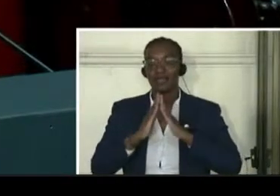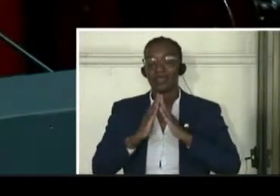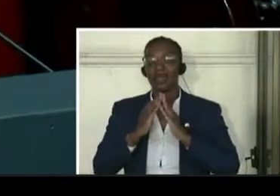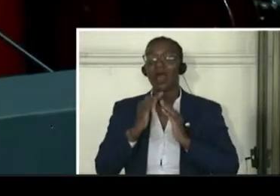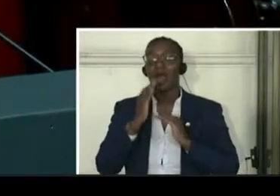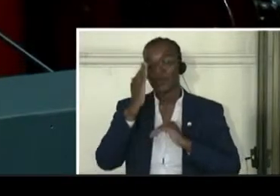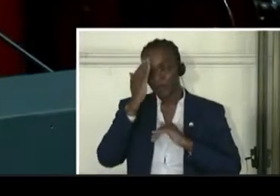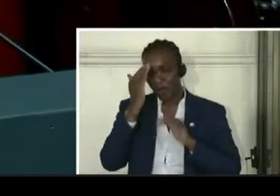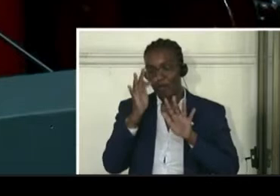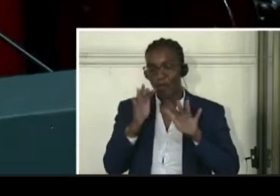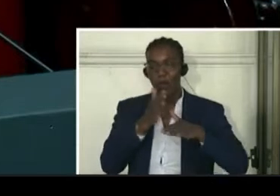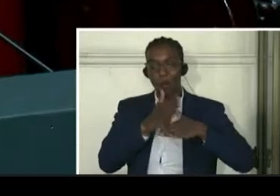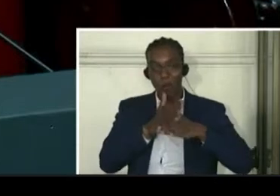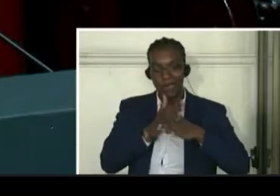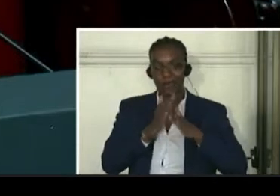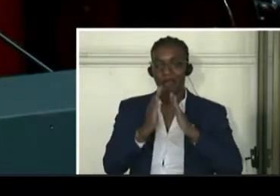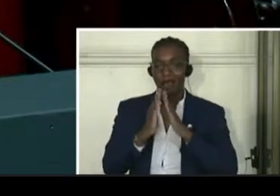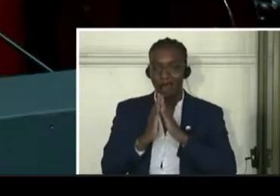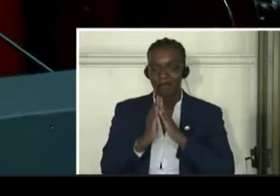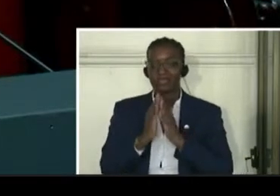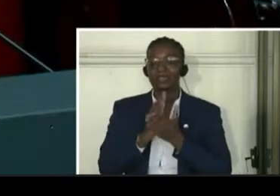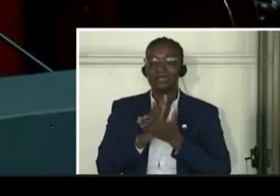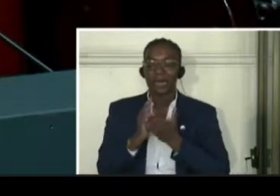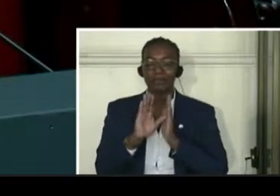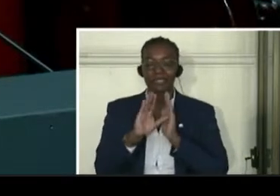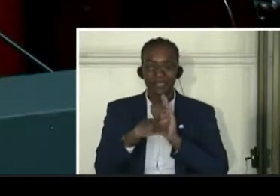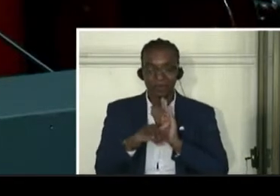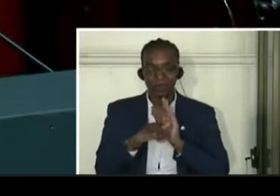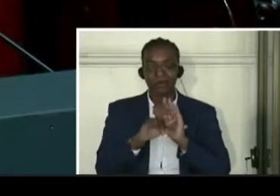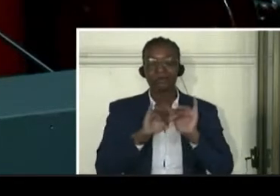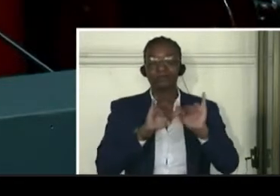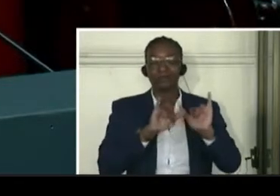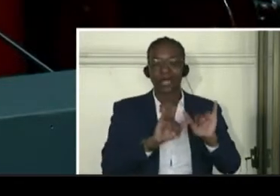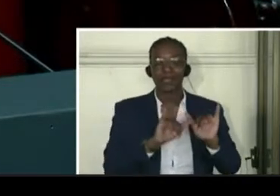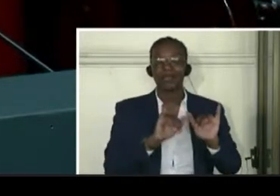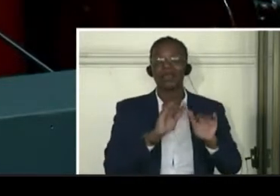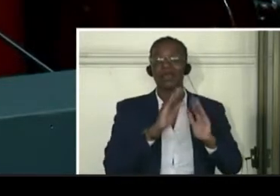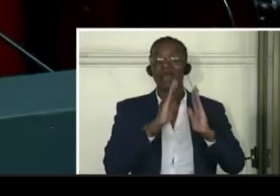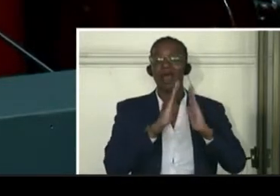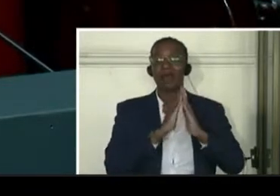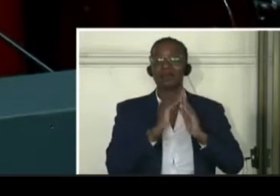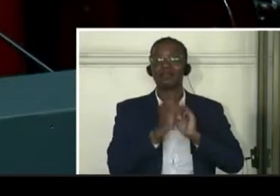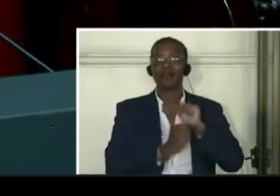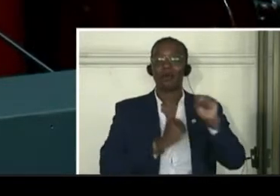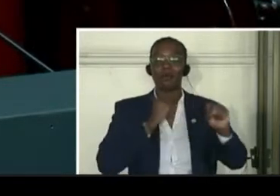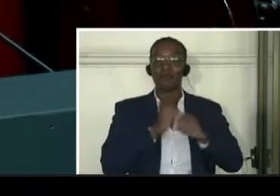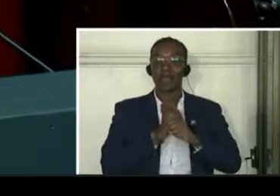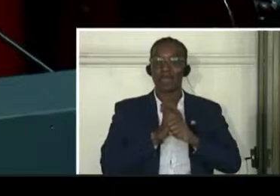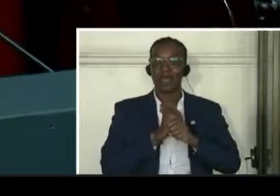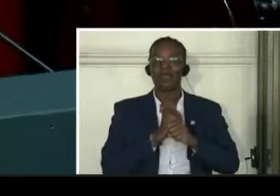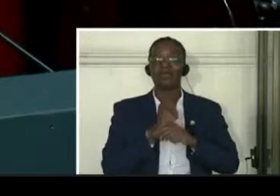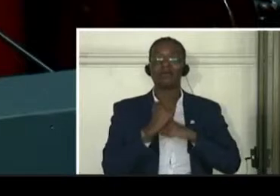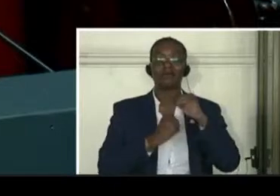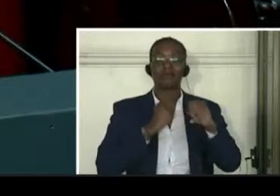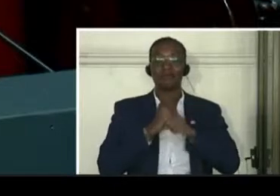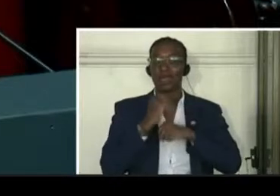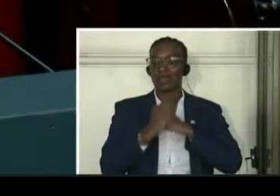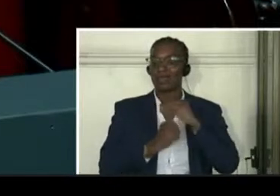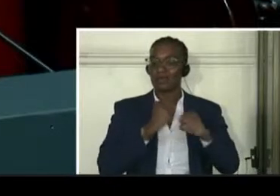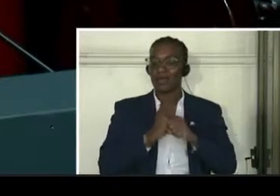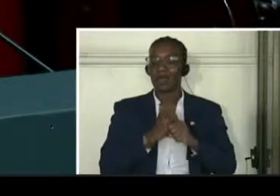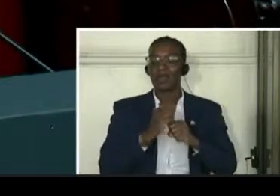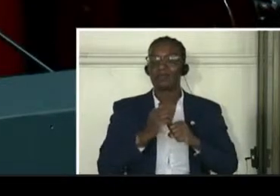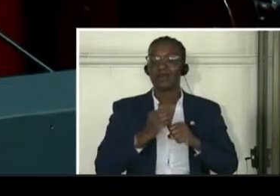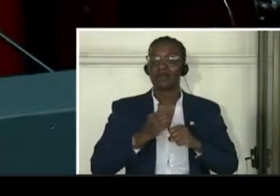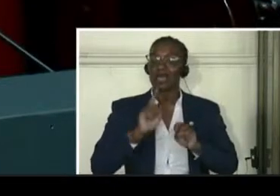years. There are some that are disabled and still remain without a house for many years because they are unable to come up with a bribe